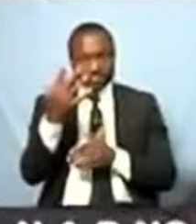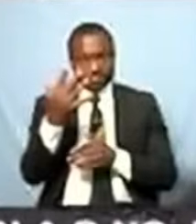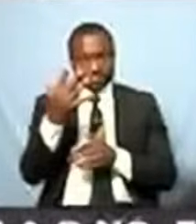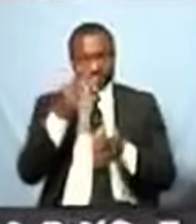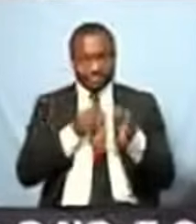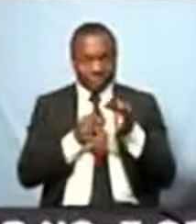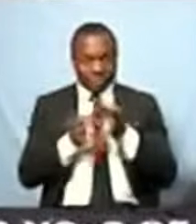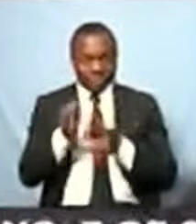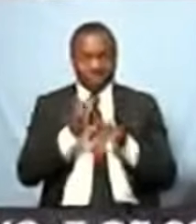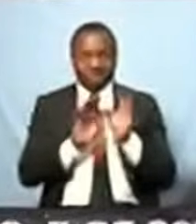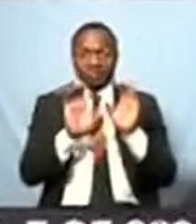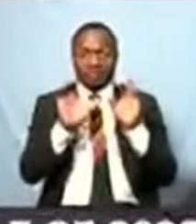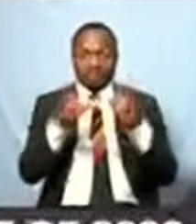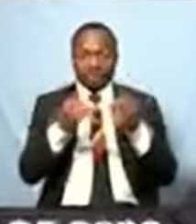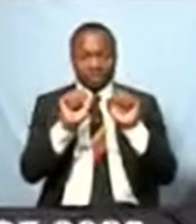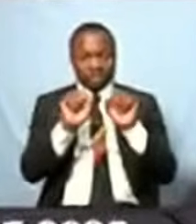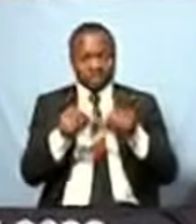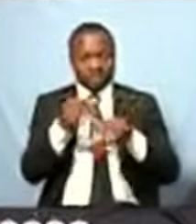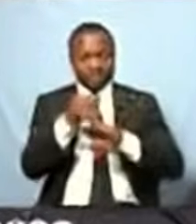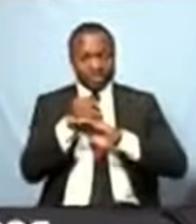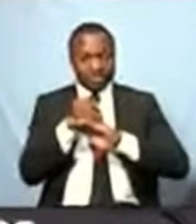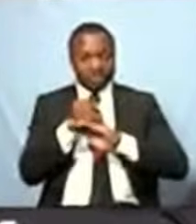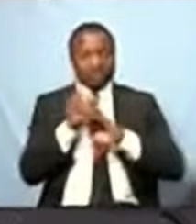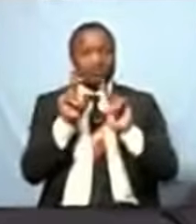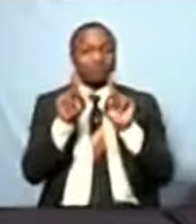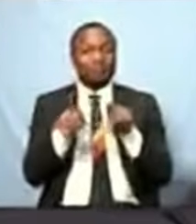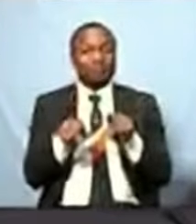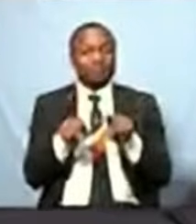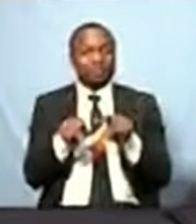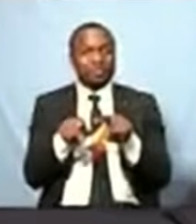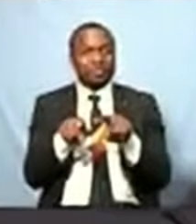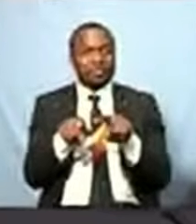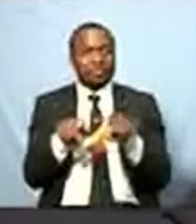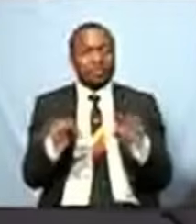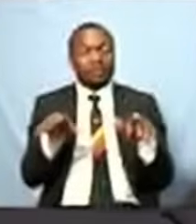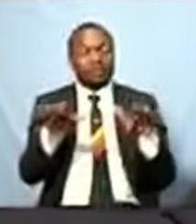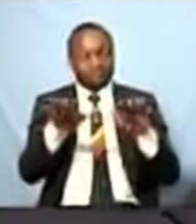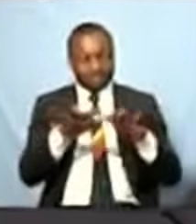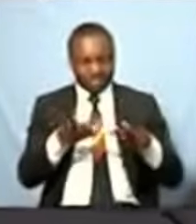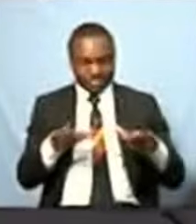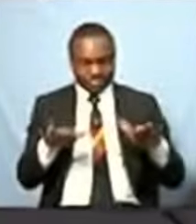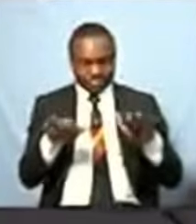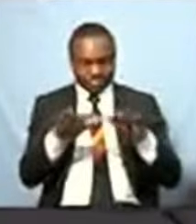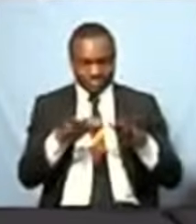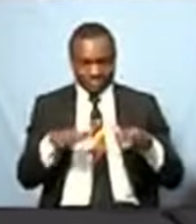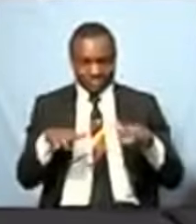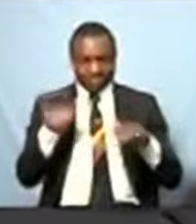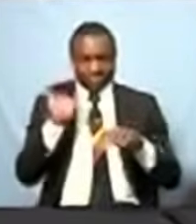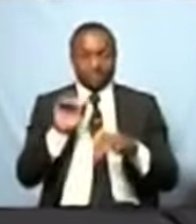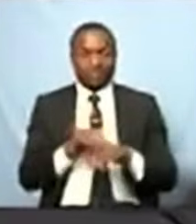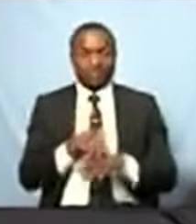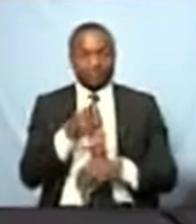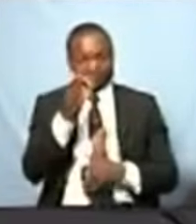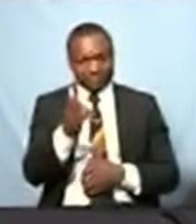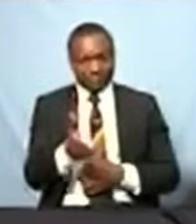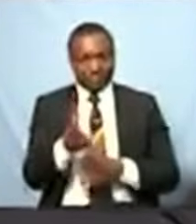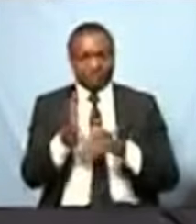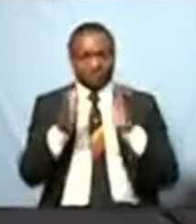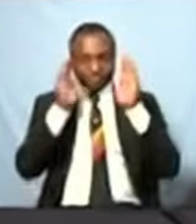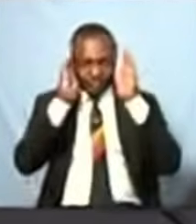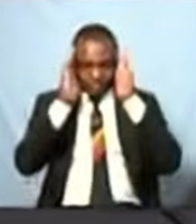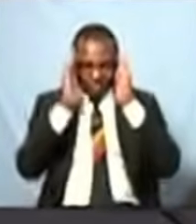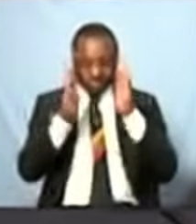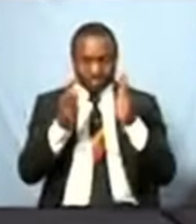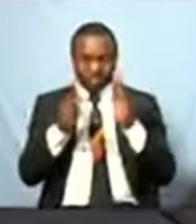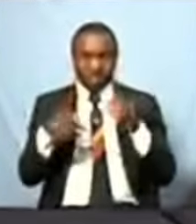follows: a council may invite a person whose presence is, in its opinion, desirable to attend